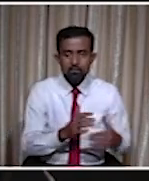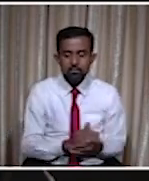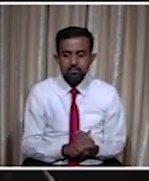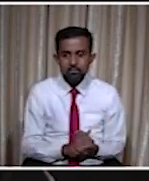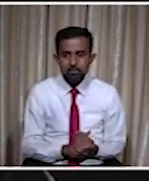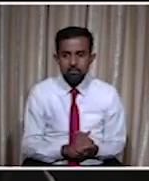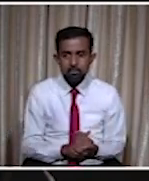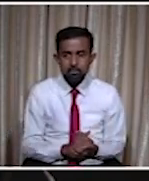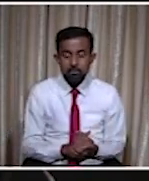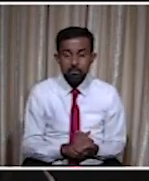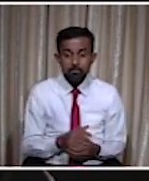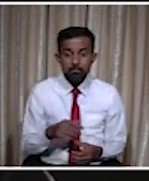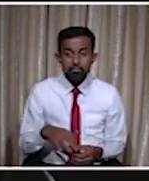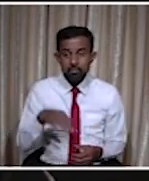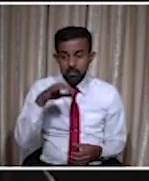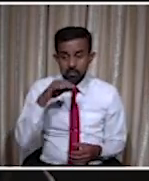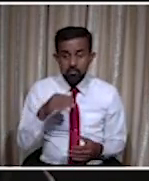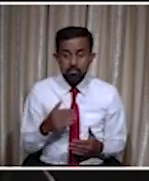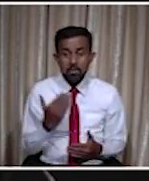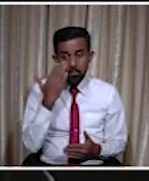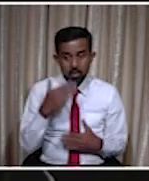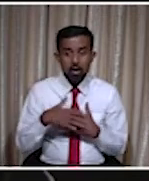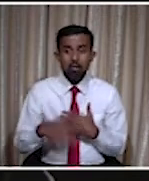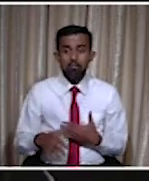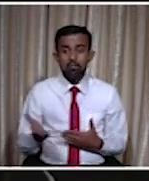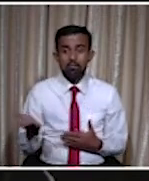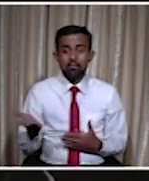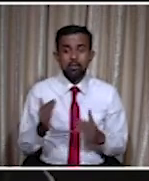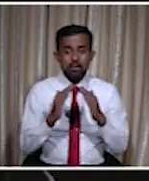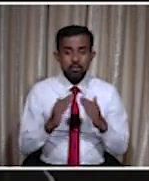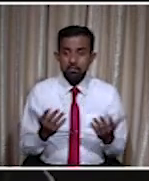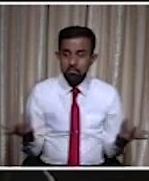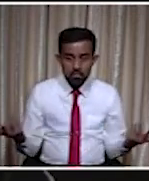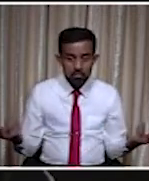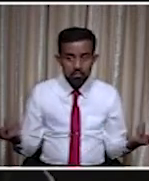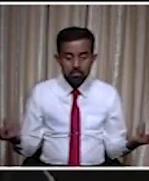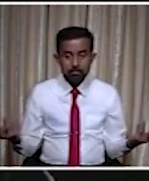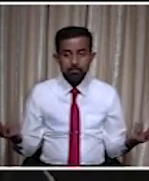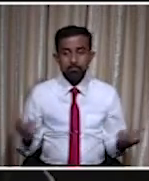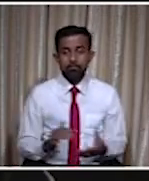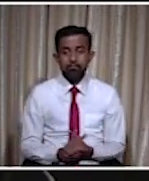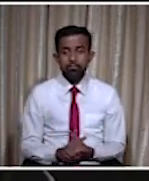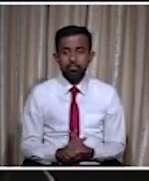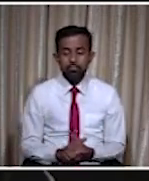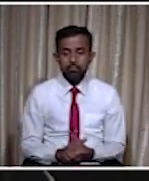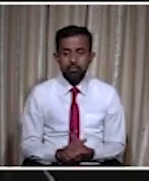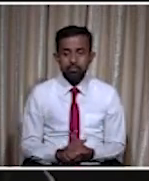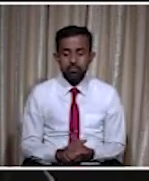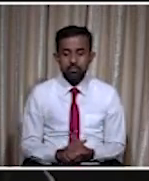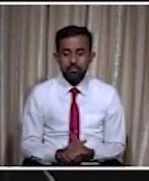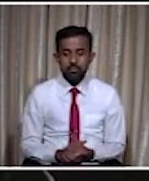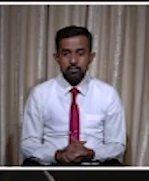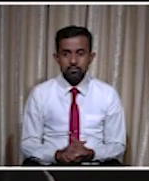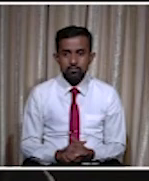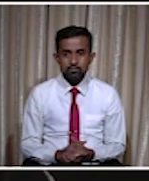have been destroyed. Though some normalcy has returned, it is important for the Divisional Secretary now to identify some state land